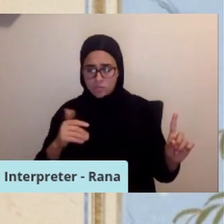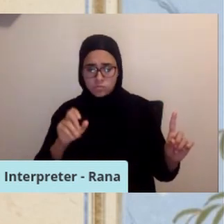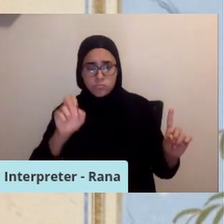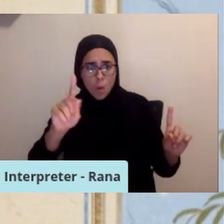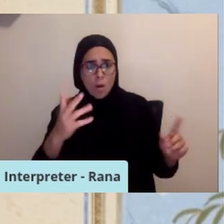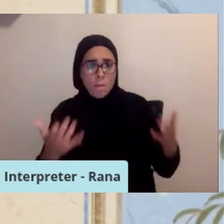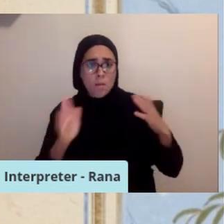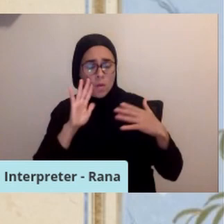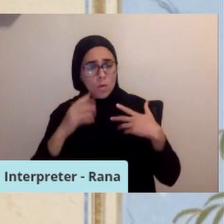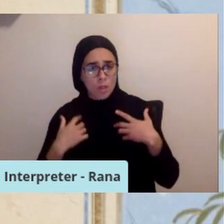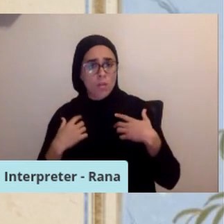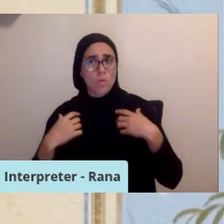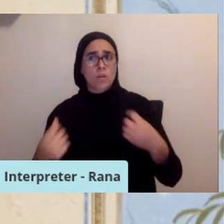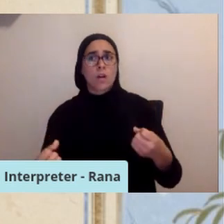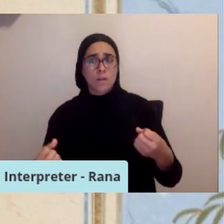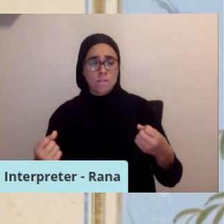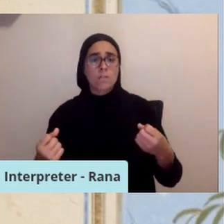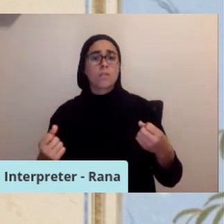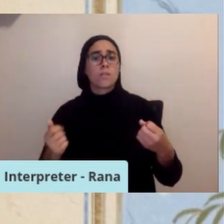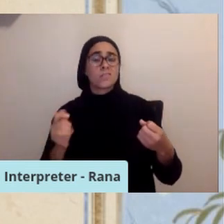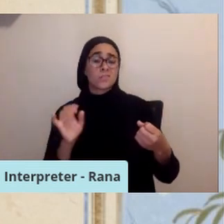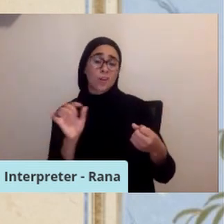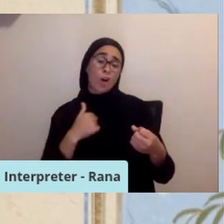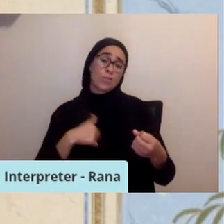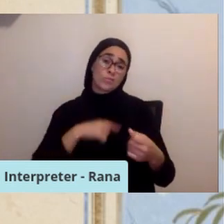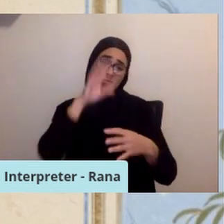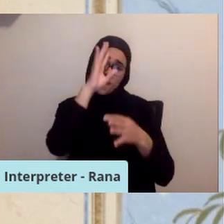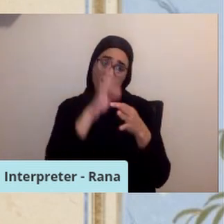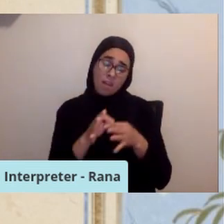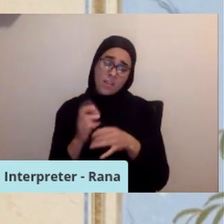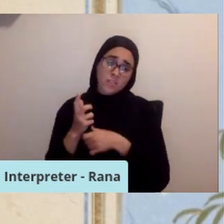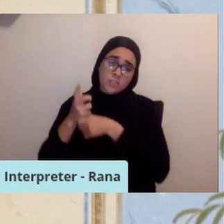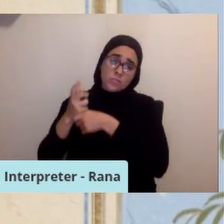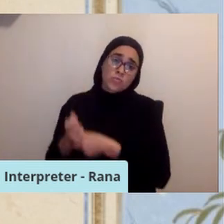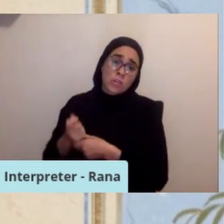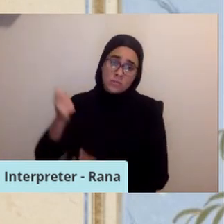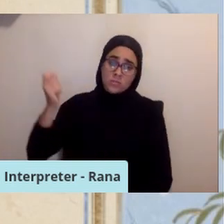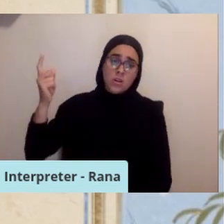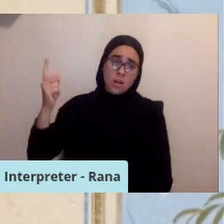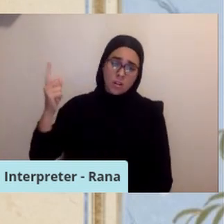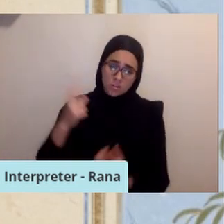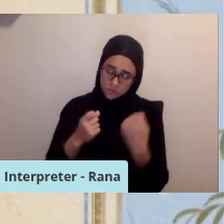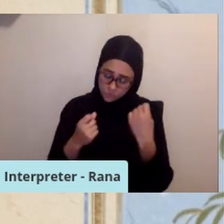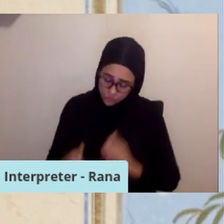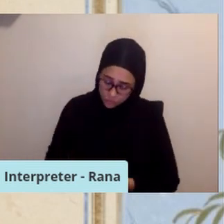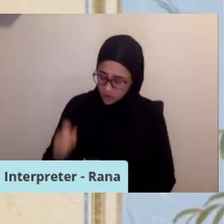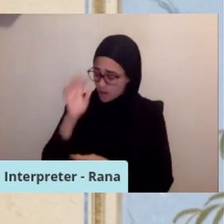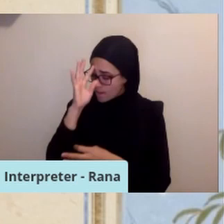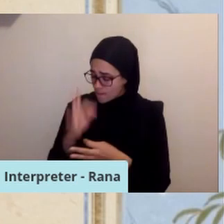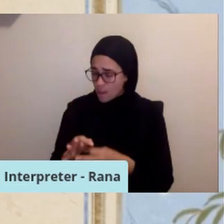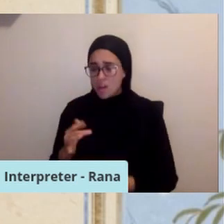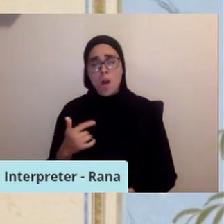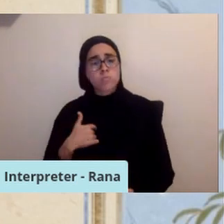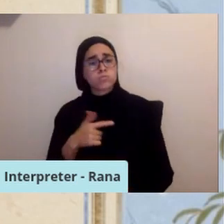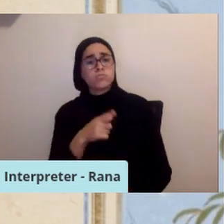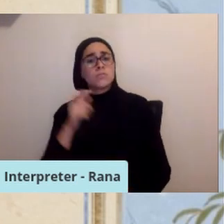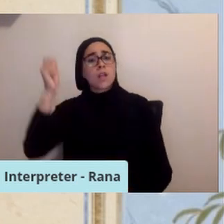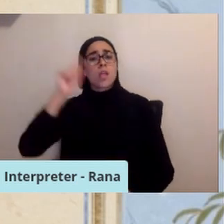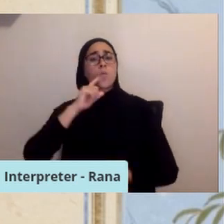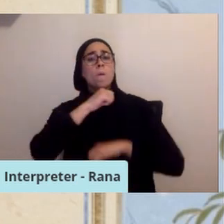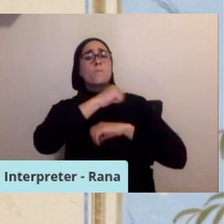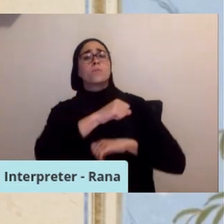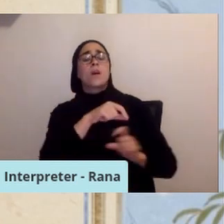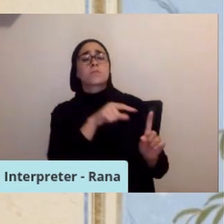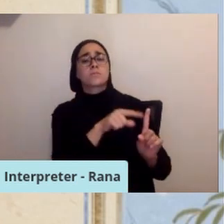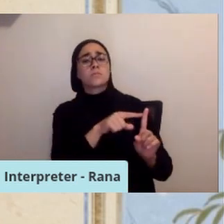recovery. And our faith in Allah, it's very strong. We felt, okay, he will be protected. And